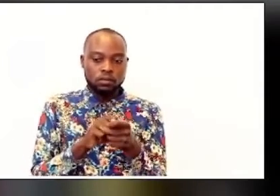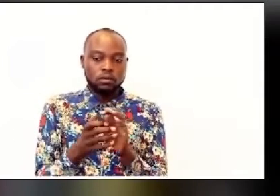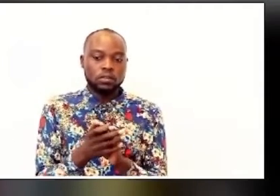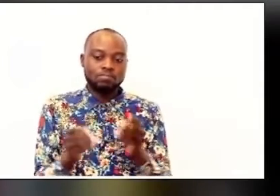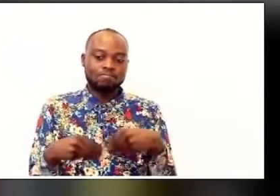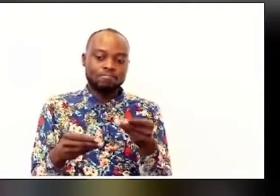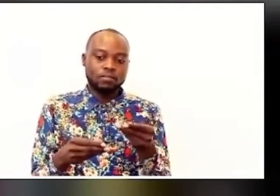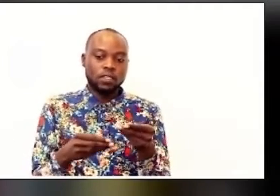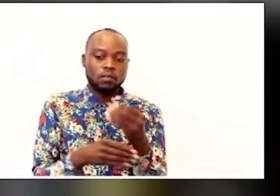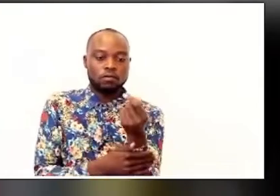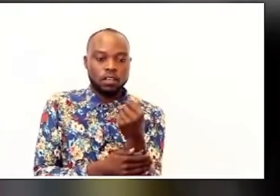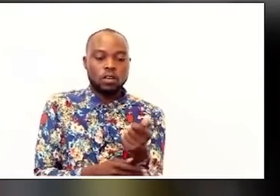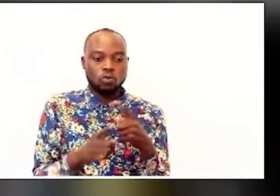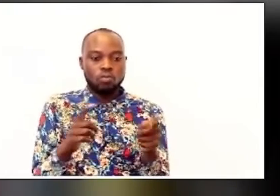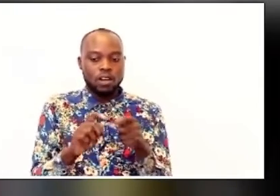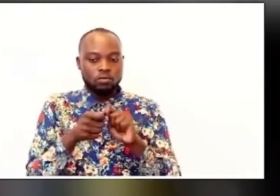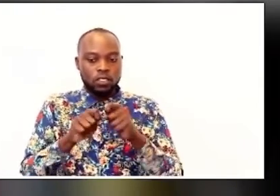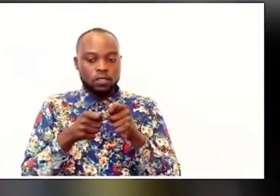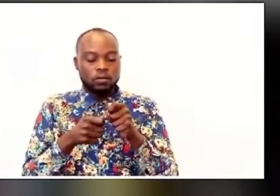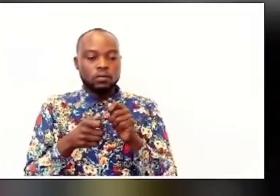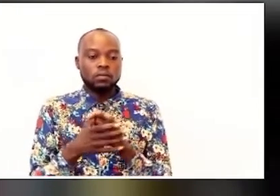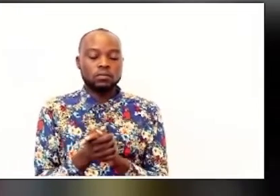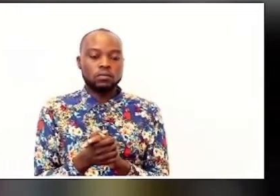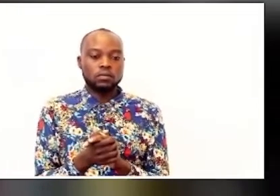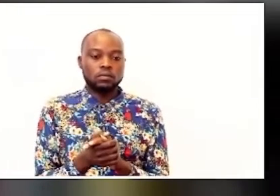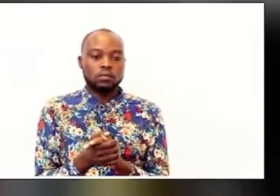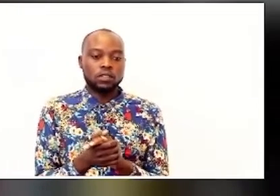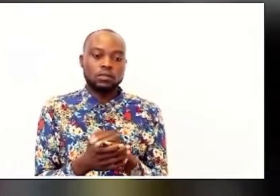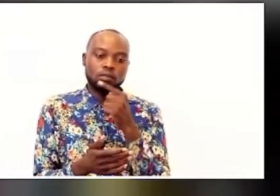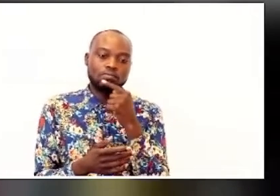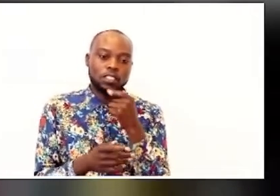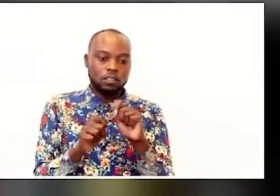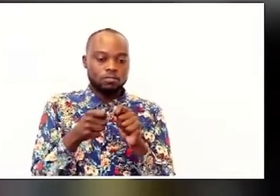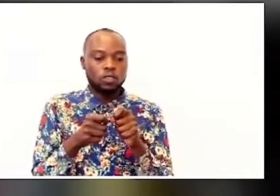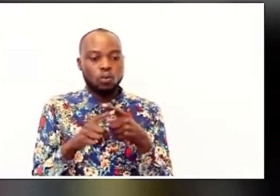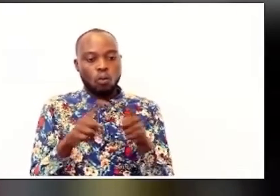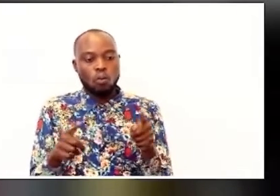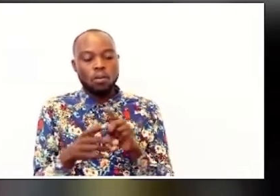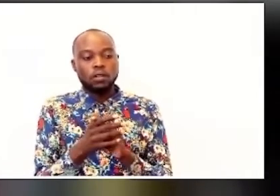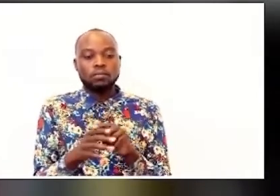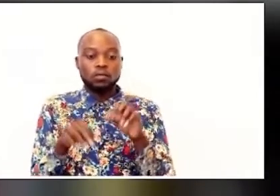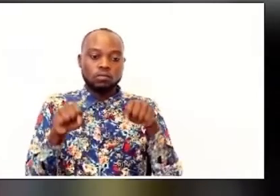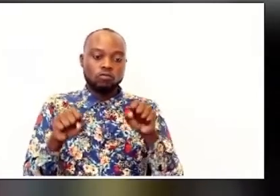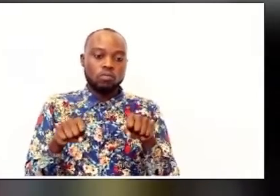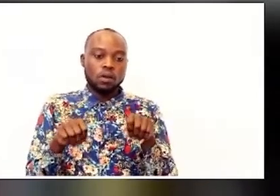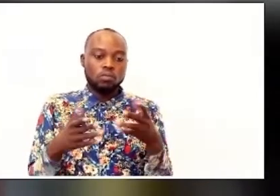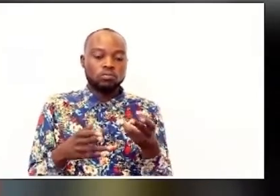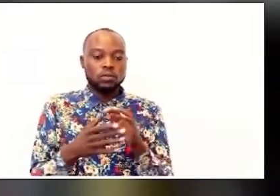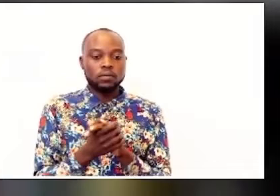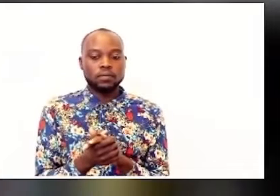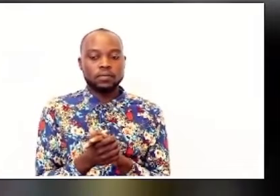the technology, and when I talk about technology here, we're talking about clean technology that will allow us to leapfrog